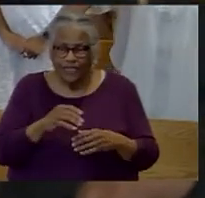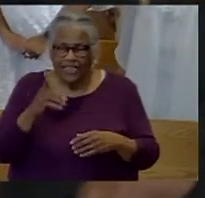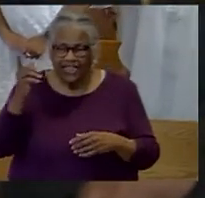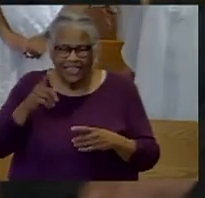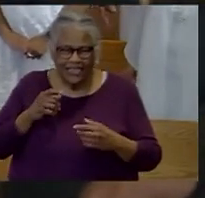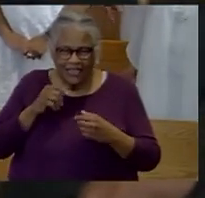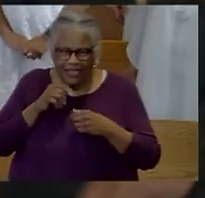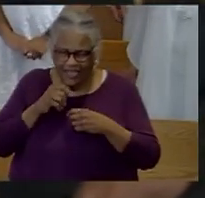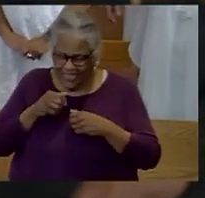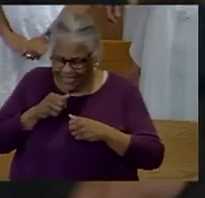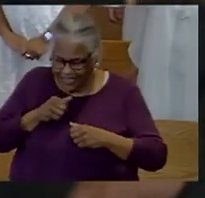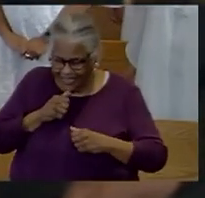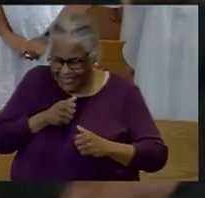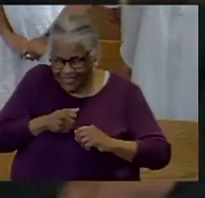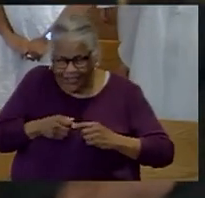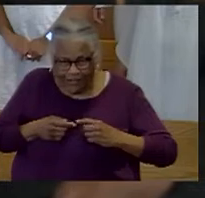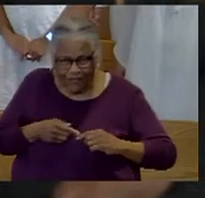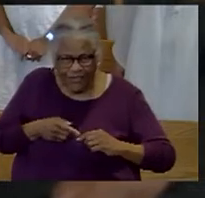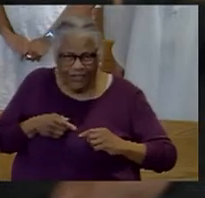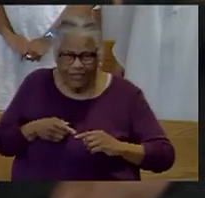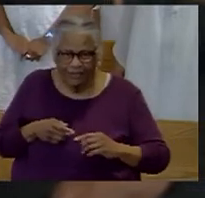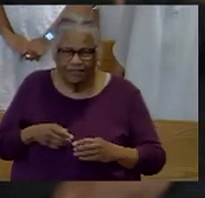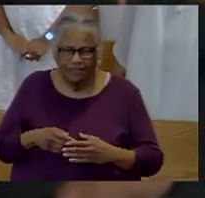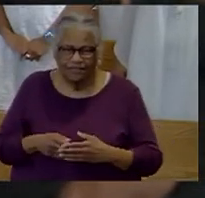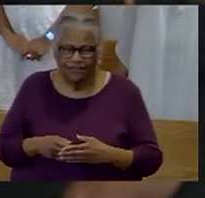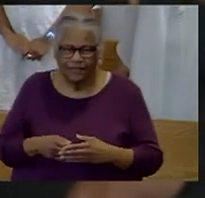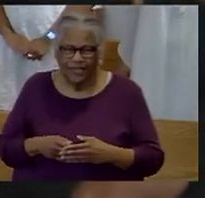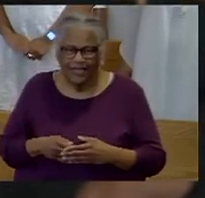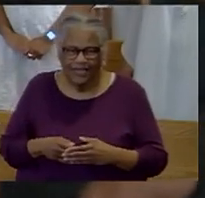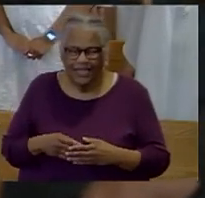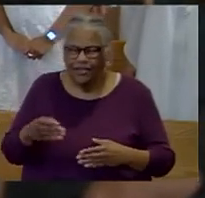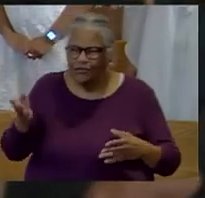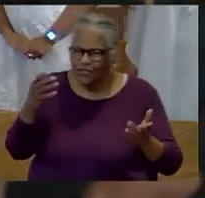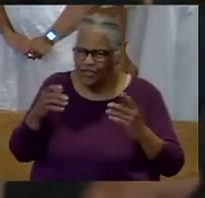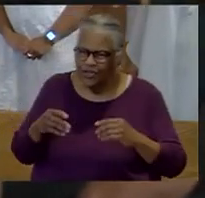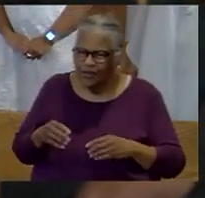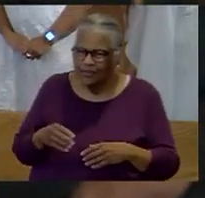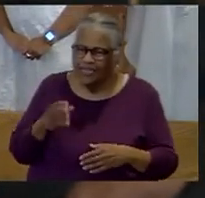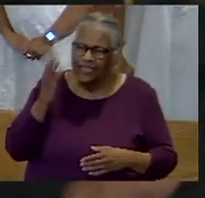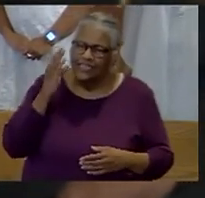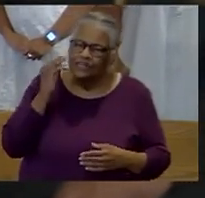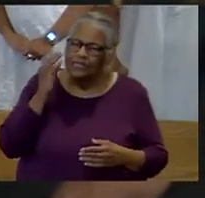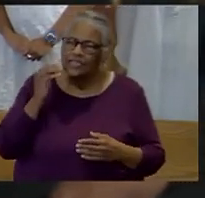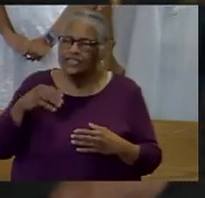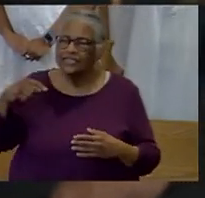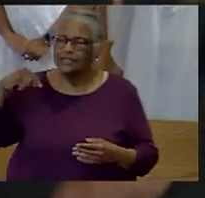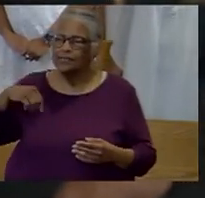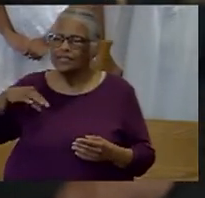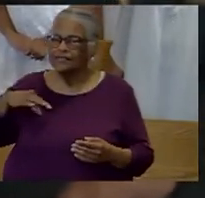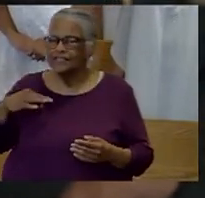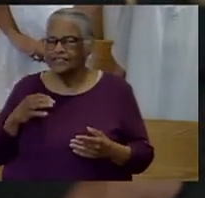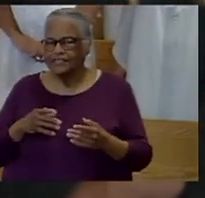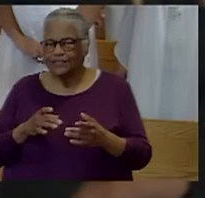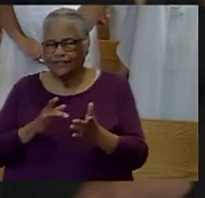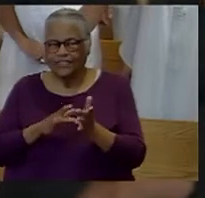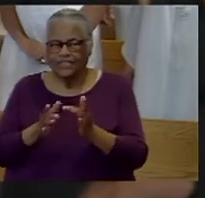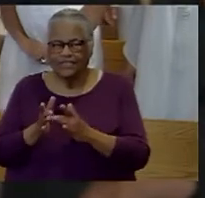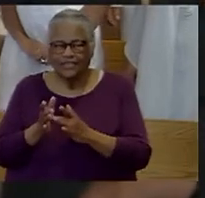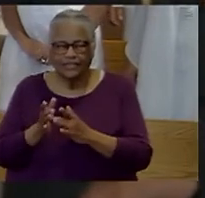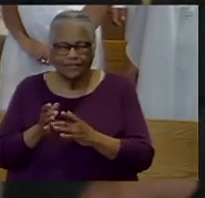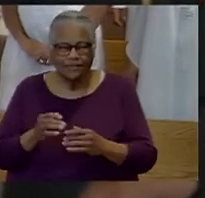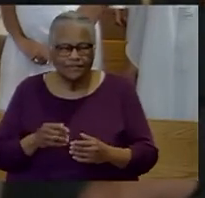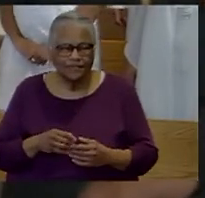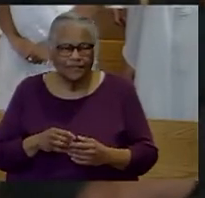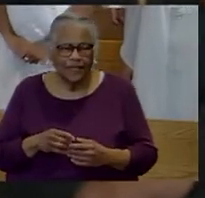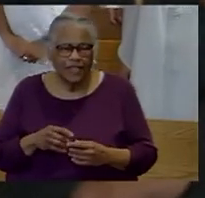come and experience the benefits of Jesus? And the thing that I did not say, that when you experience